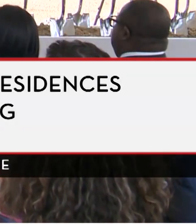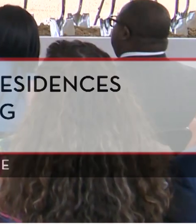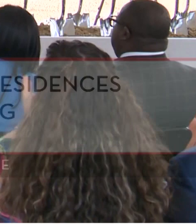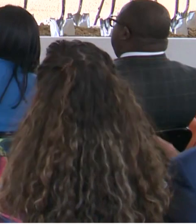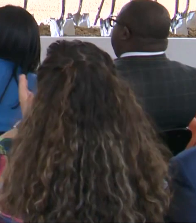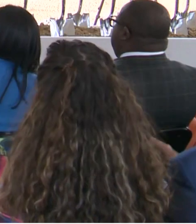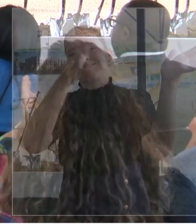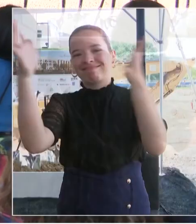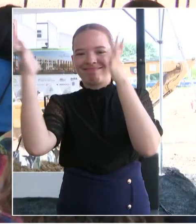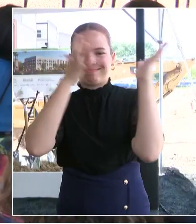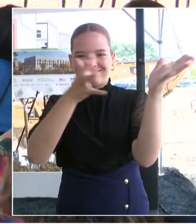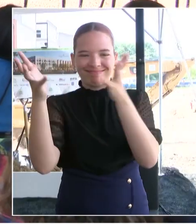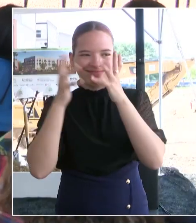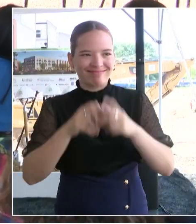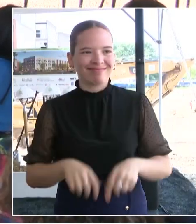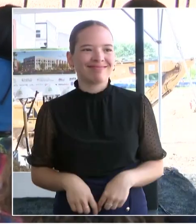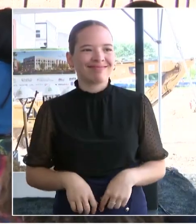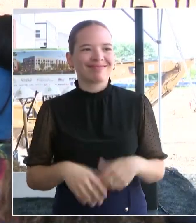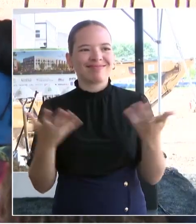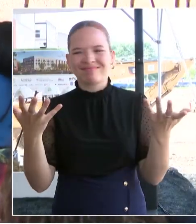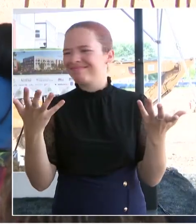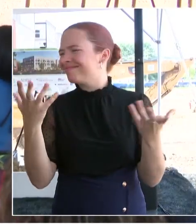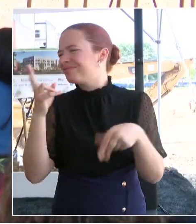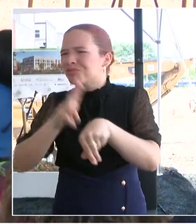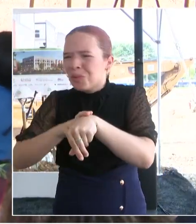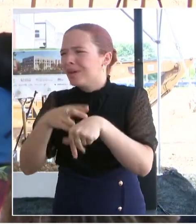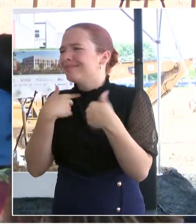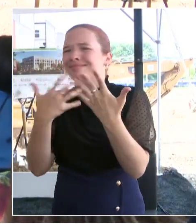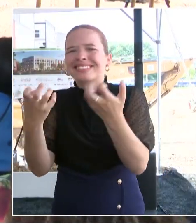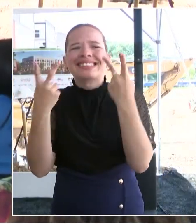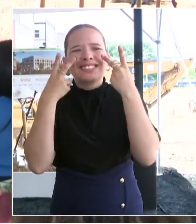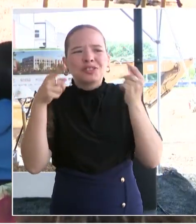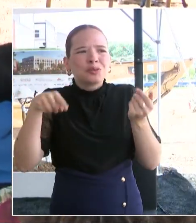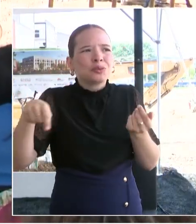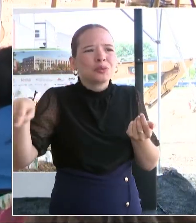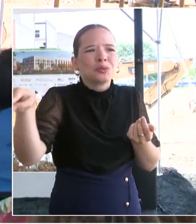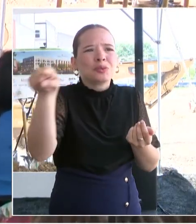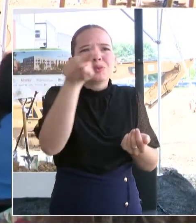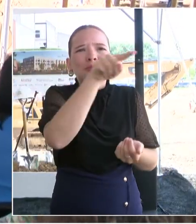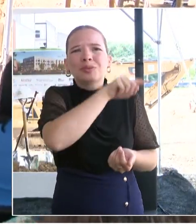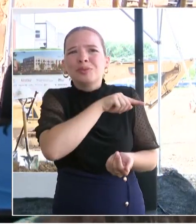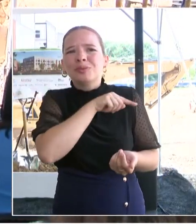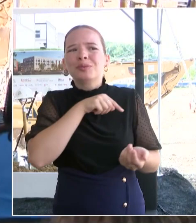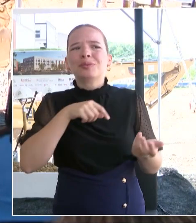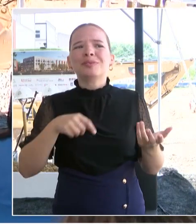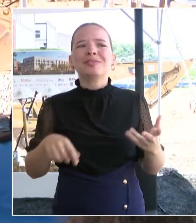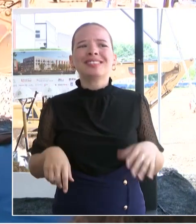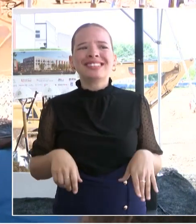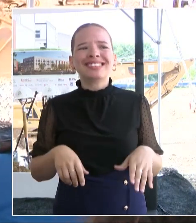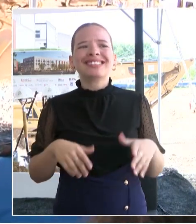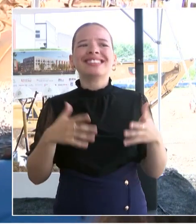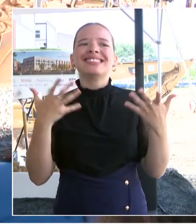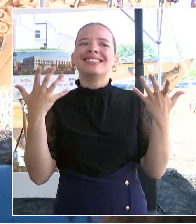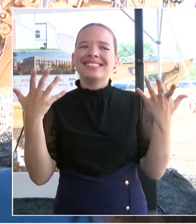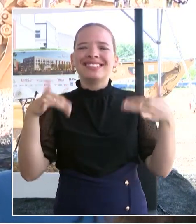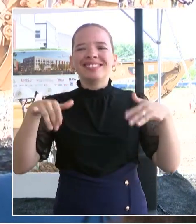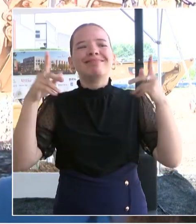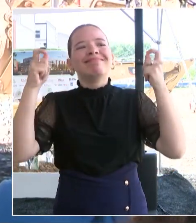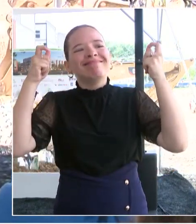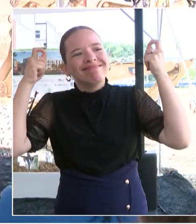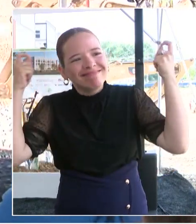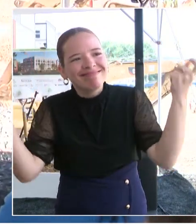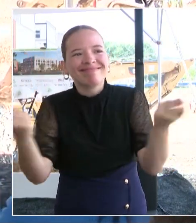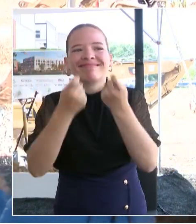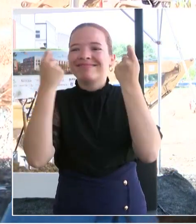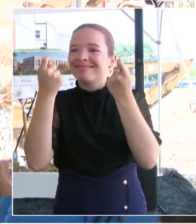Good to see you. So as all of you know, we are here today to celebrate the groundbreaking of Riggs Crossing Senior Residences.